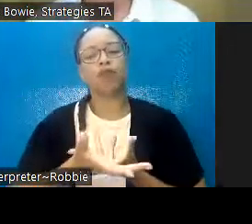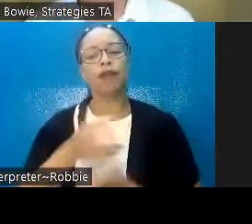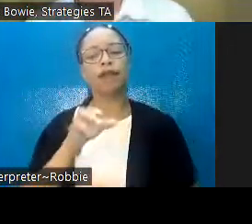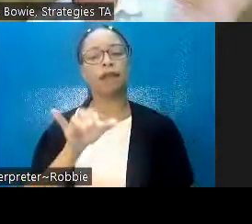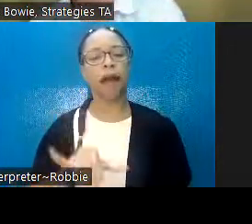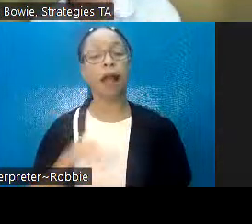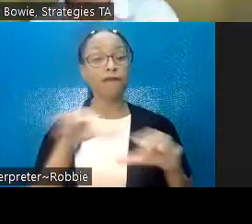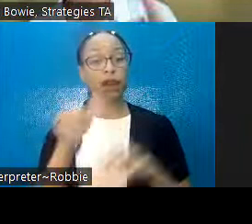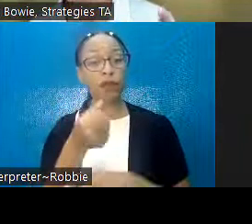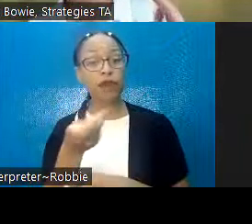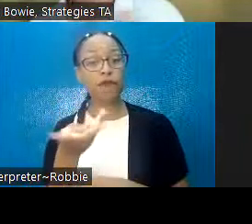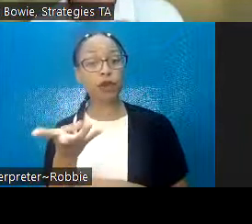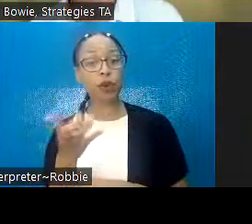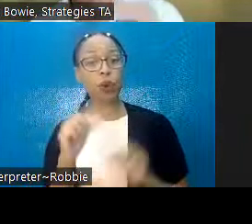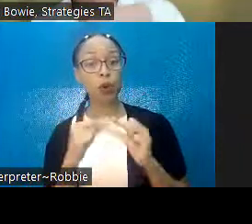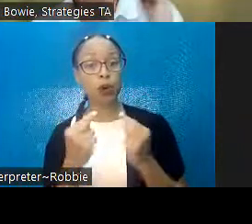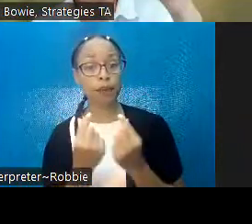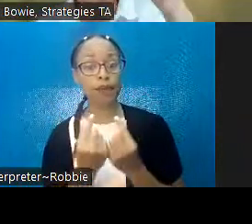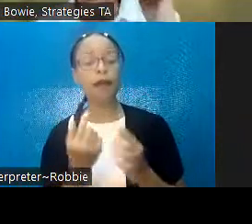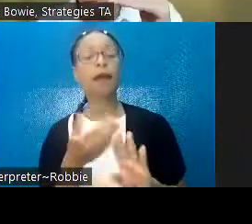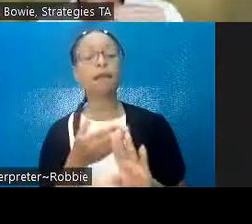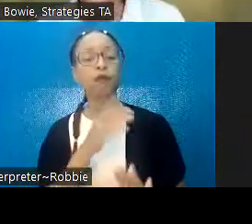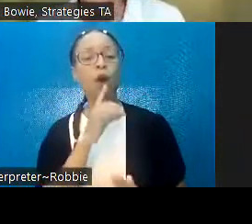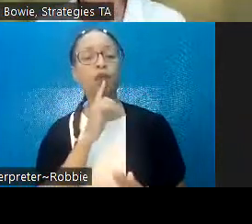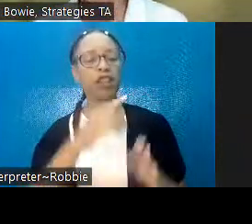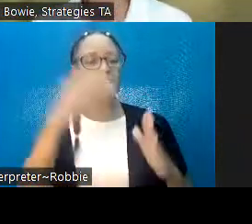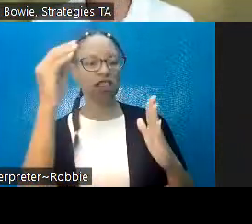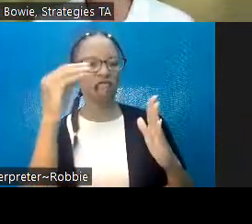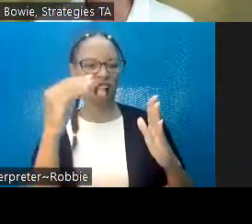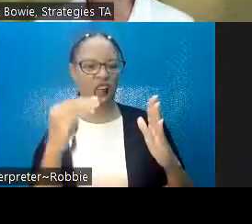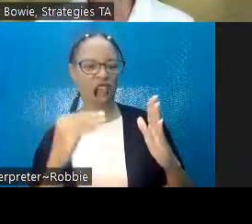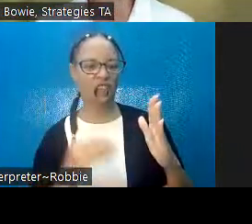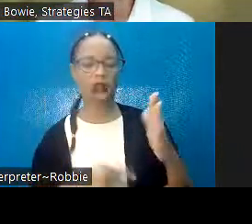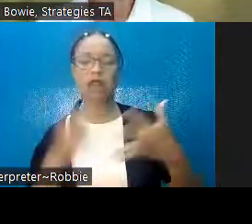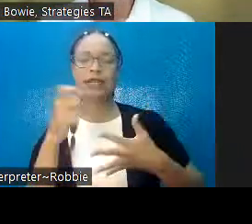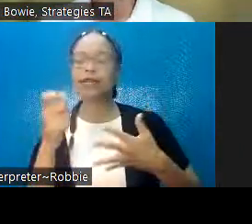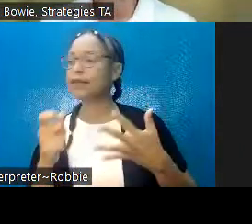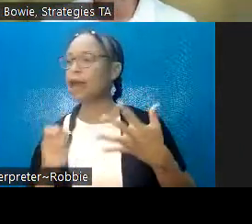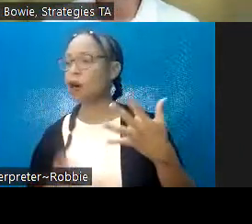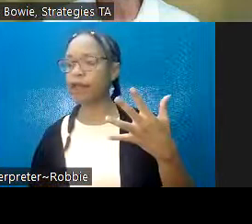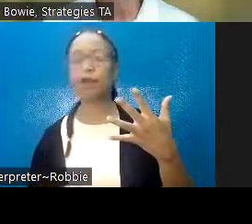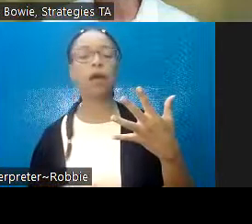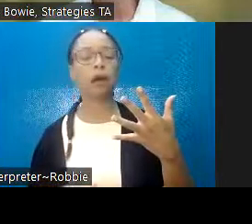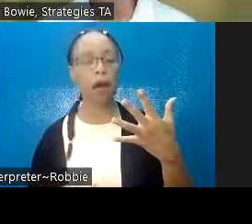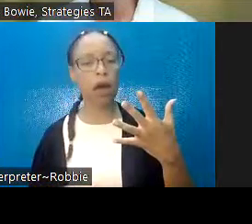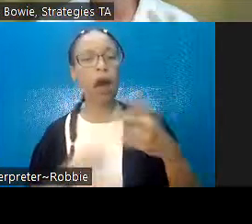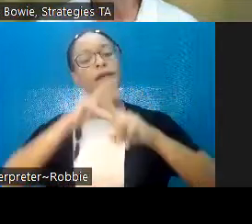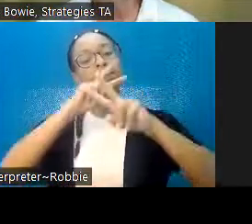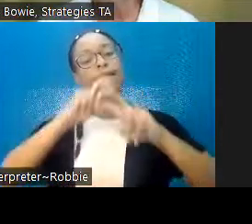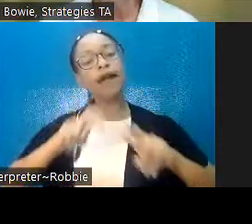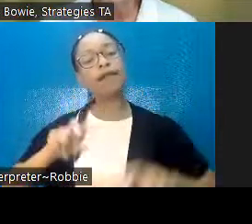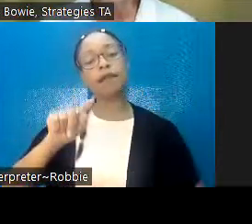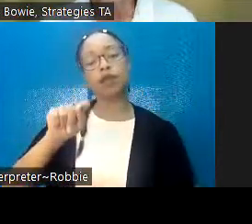of groups before getting people into really filling out the detailed nature of the assessment tool, because